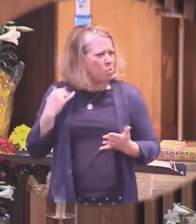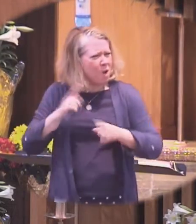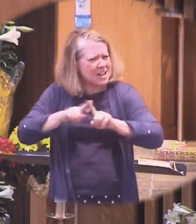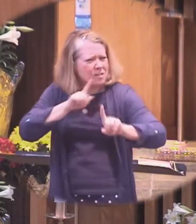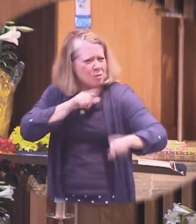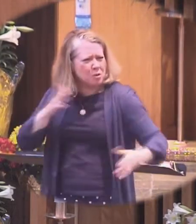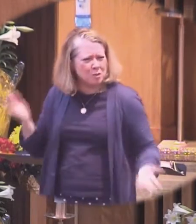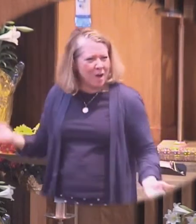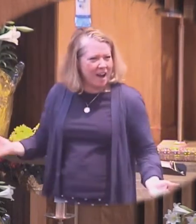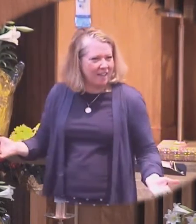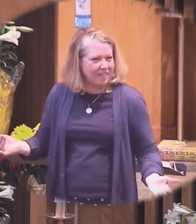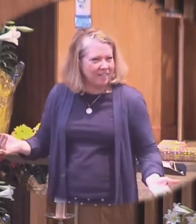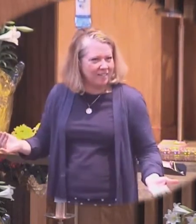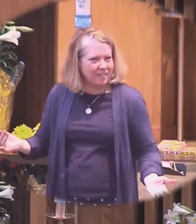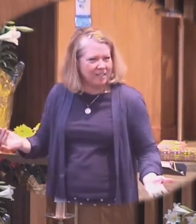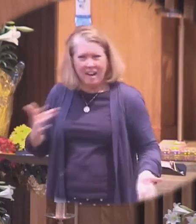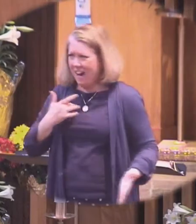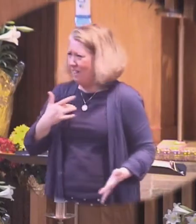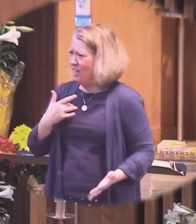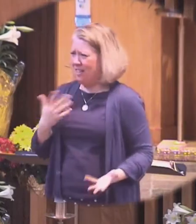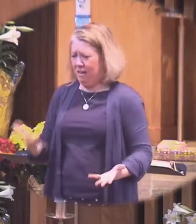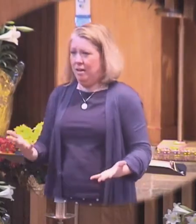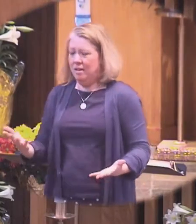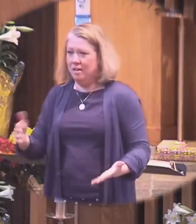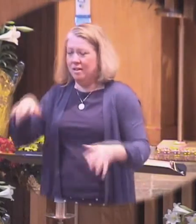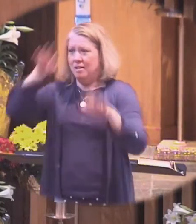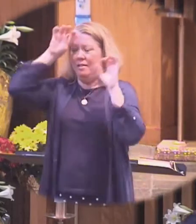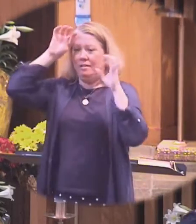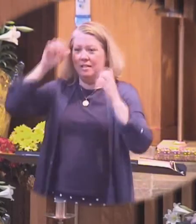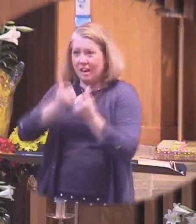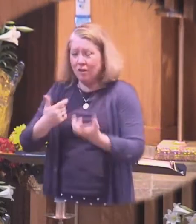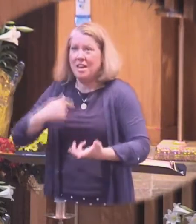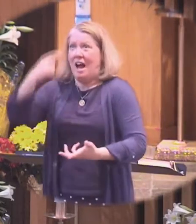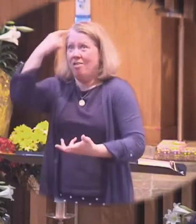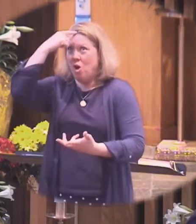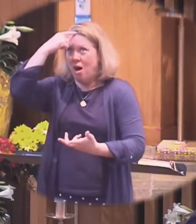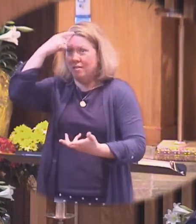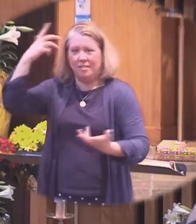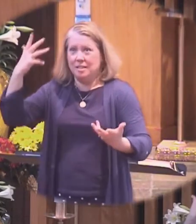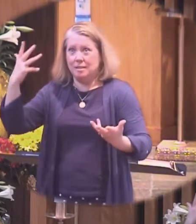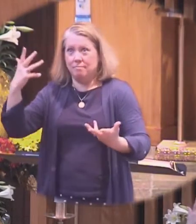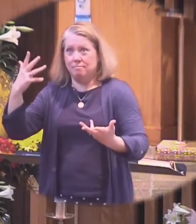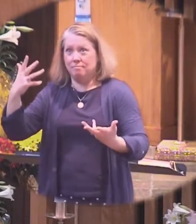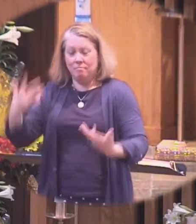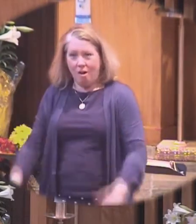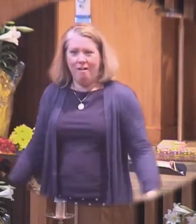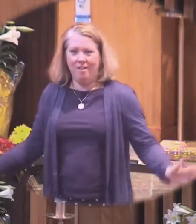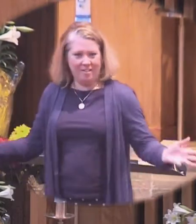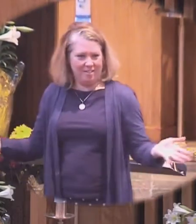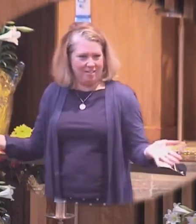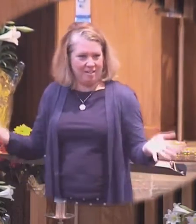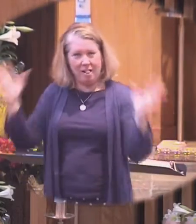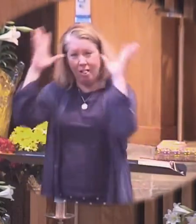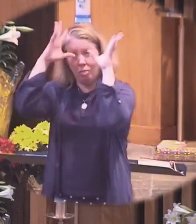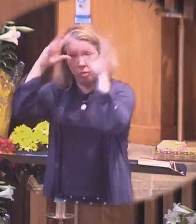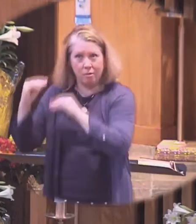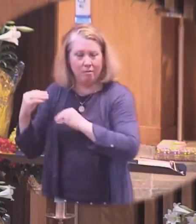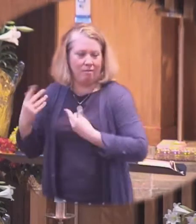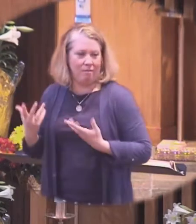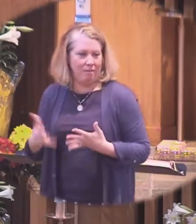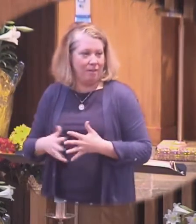uncertainty. As we look at this, we know that that other disciple, John, the beloved disciple, throughout his